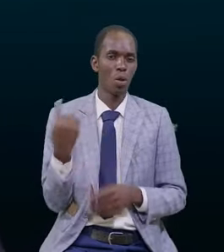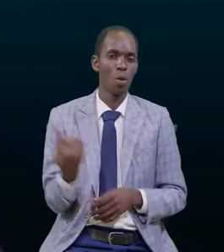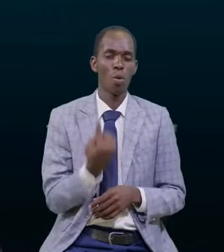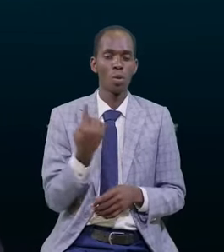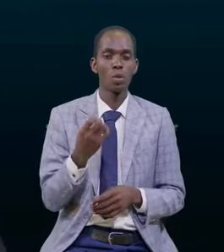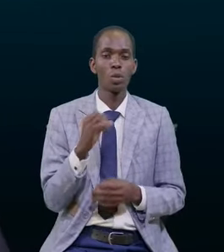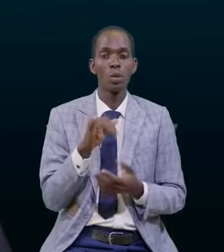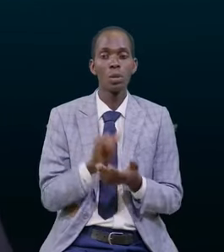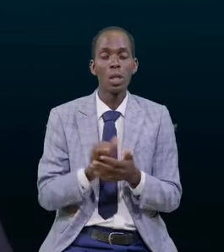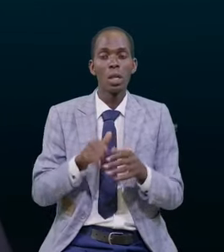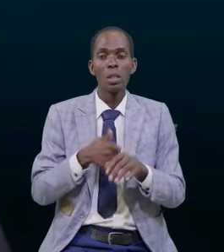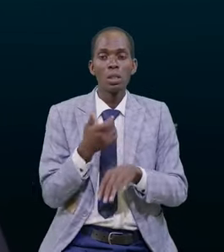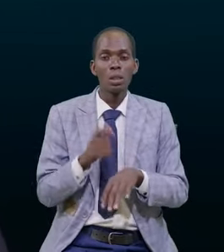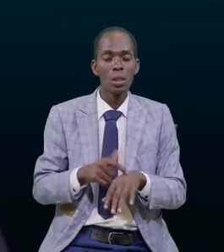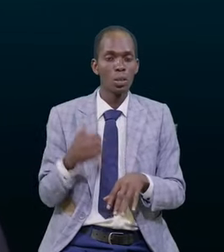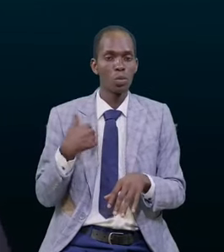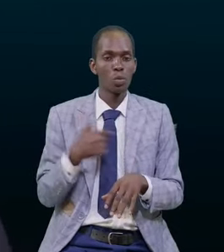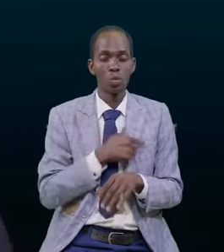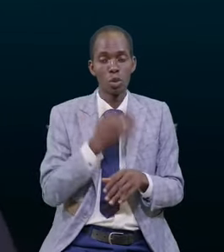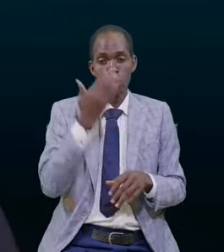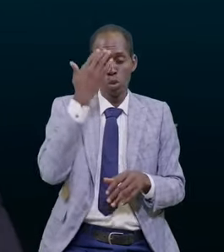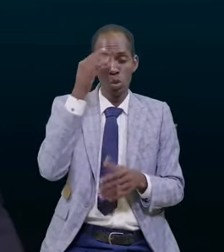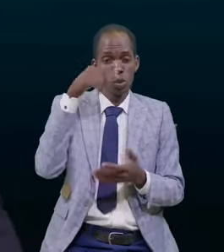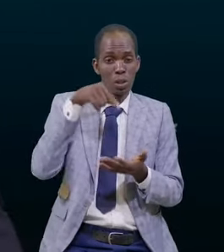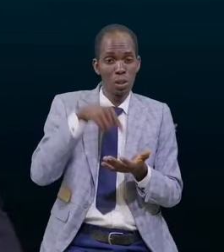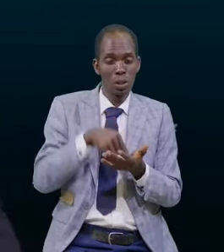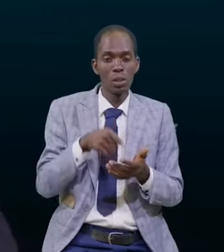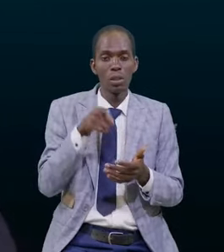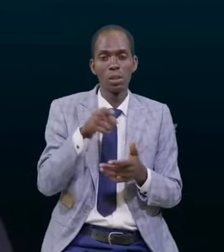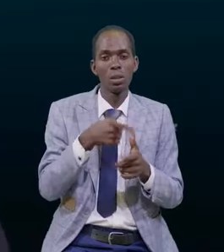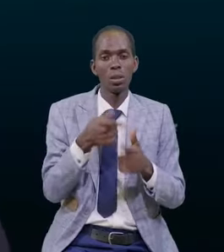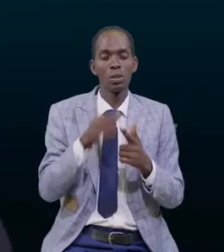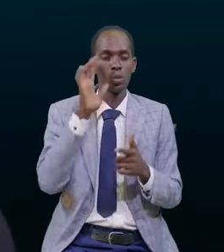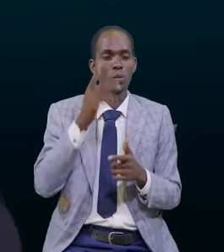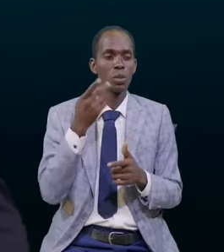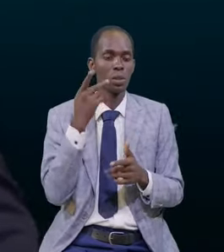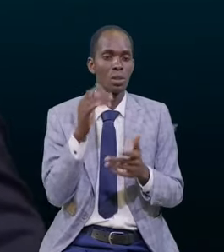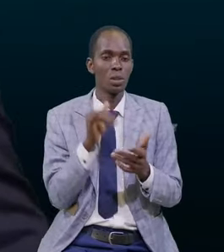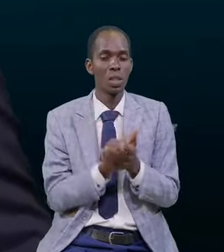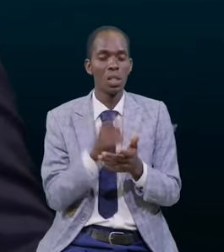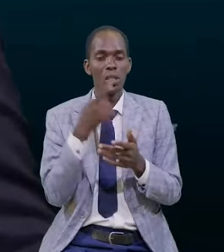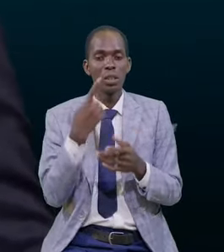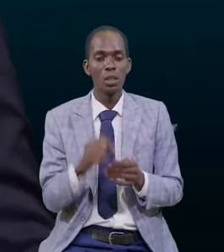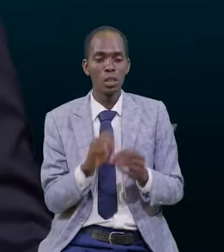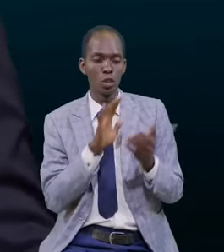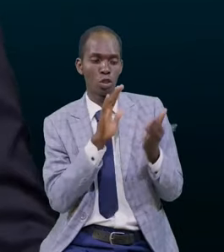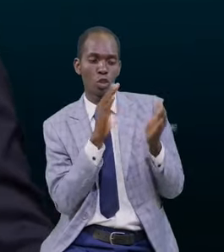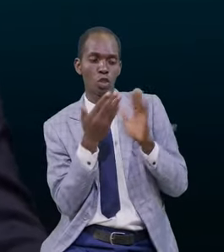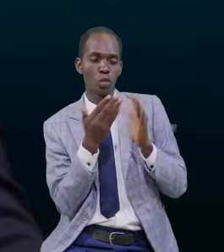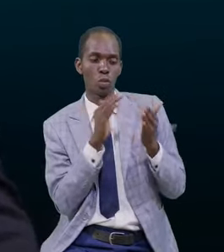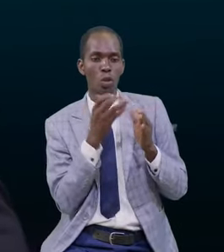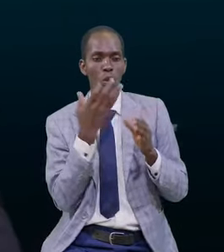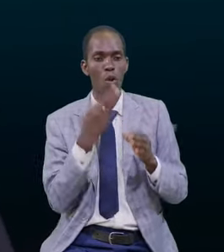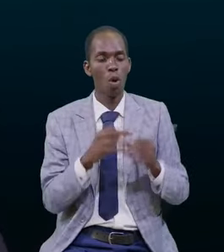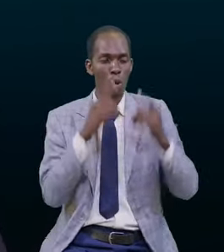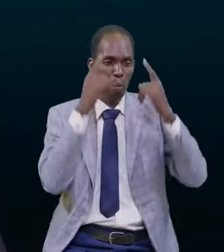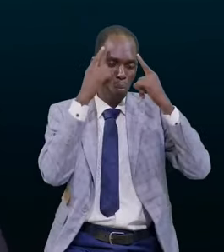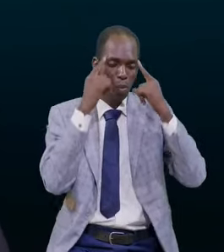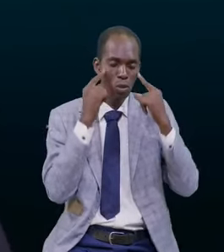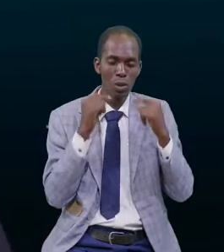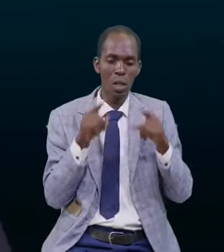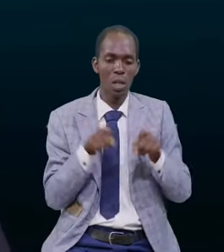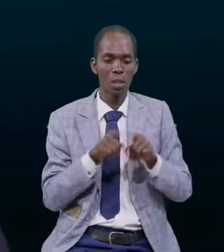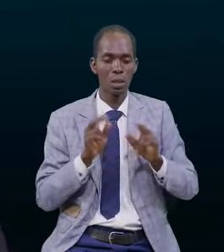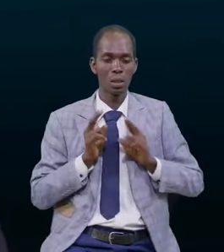that we see that that's where the comparison of faithfulness ends Moses as a man and then God